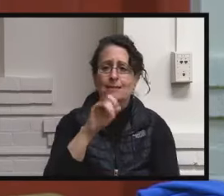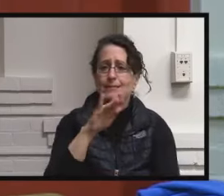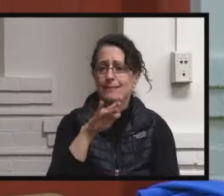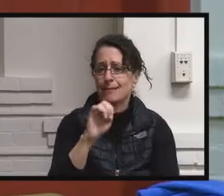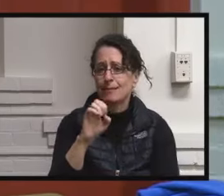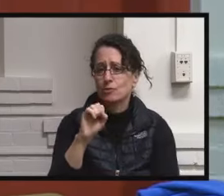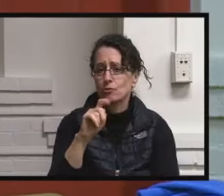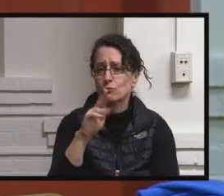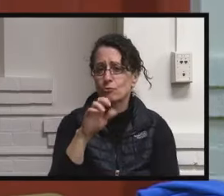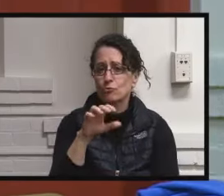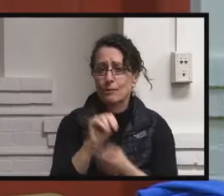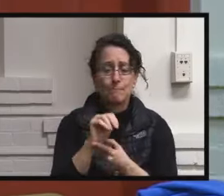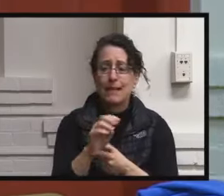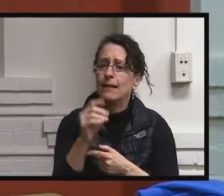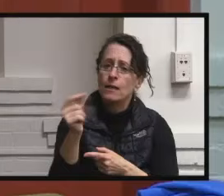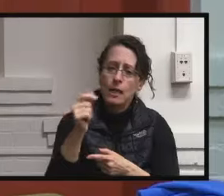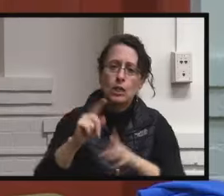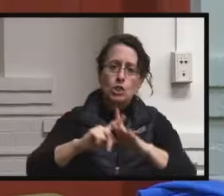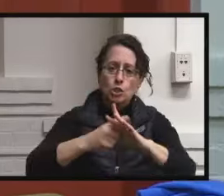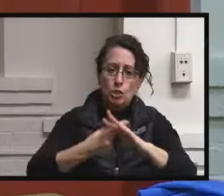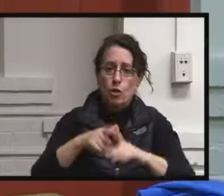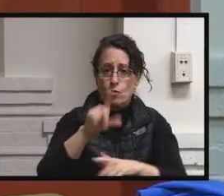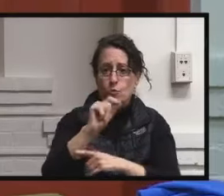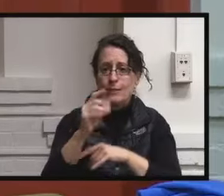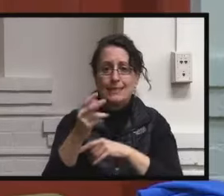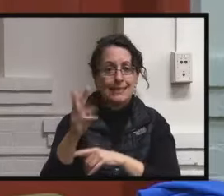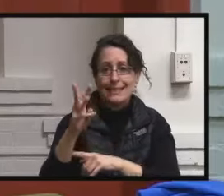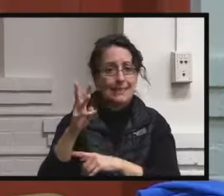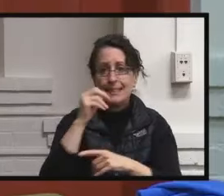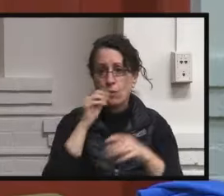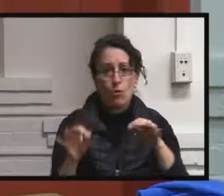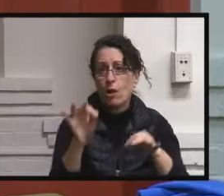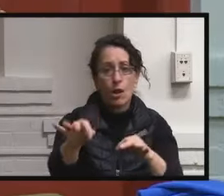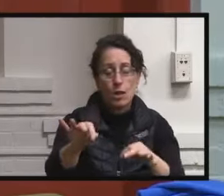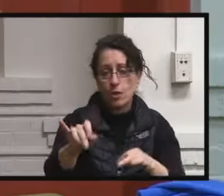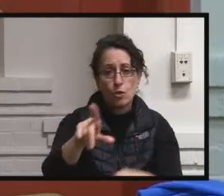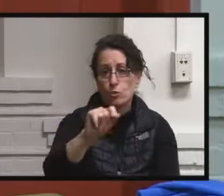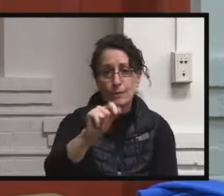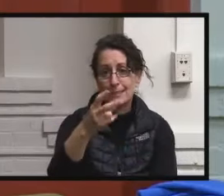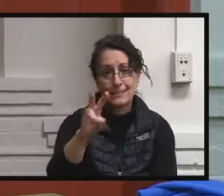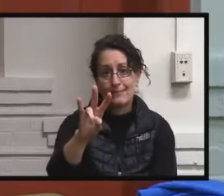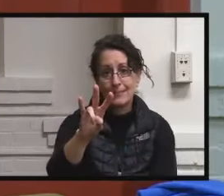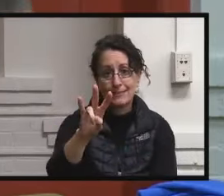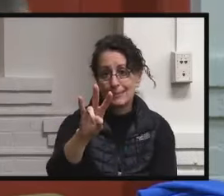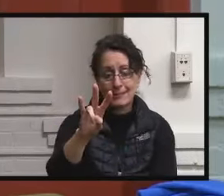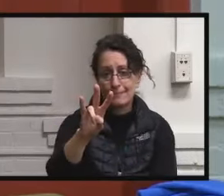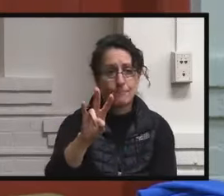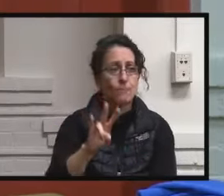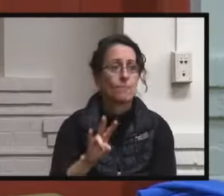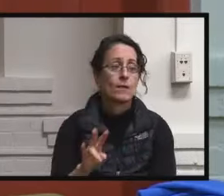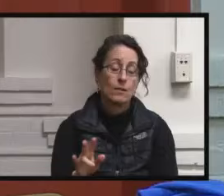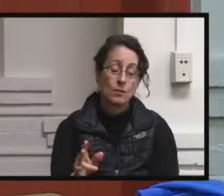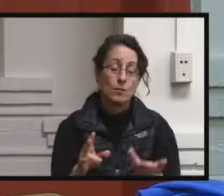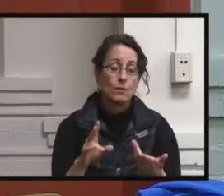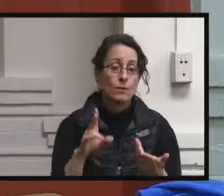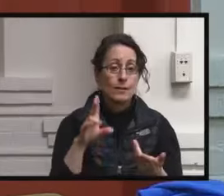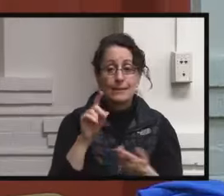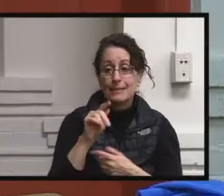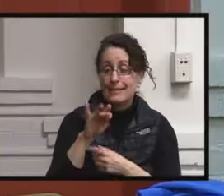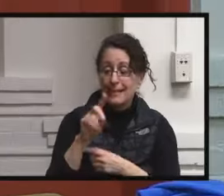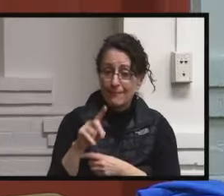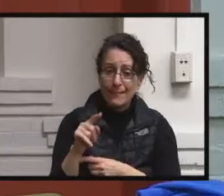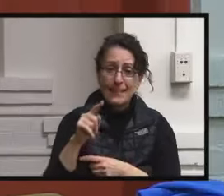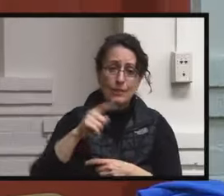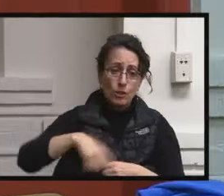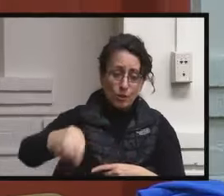budget, but actually doing it in the 2016 budget. So those are the things that I would encourage you and David as your rep and John